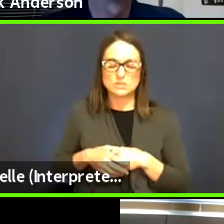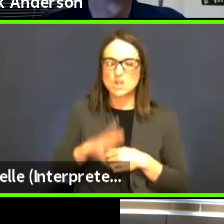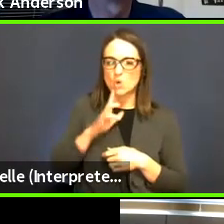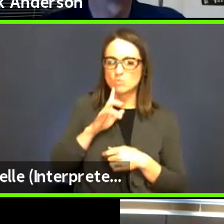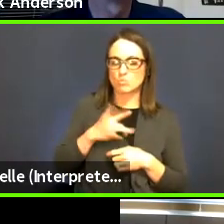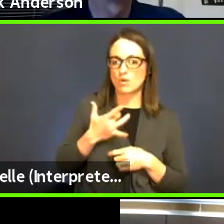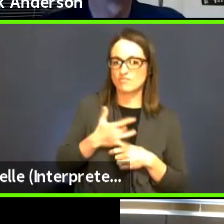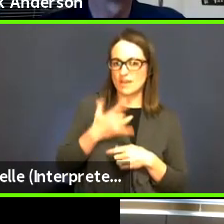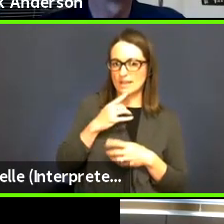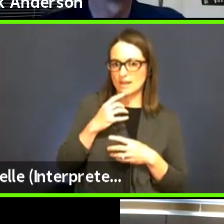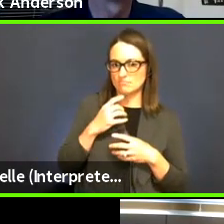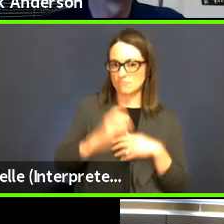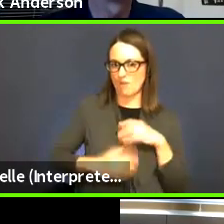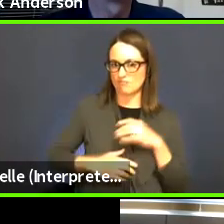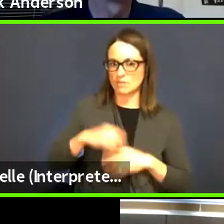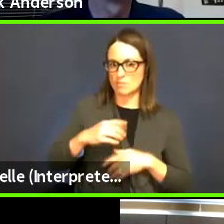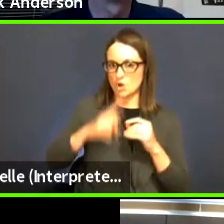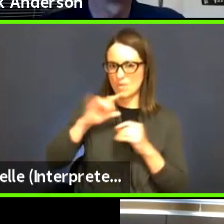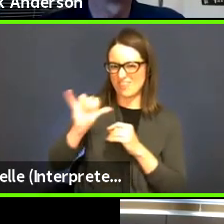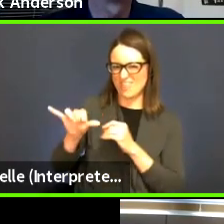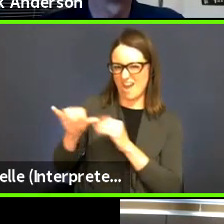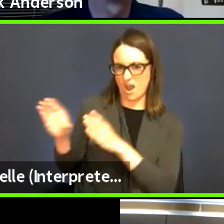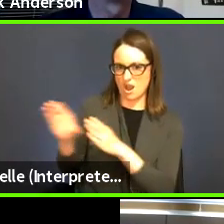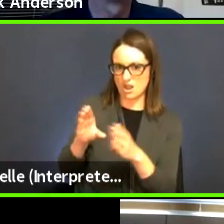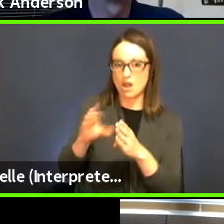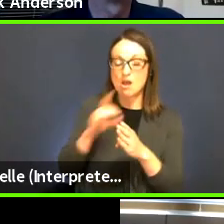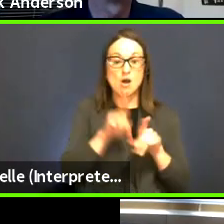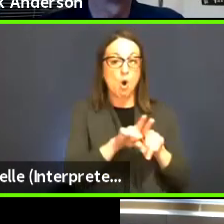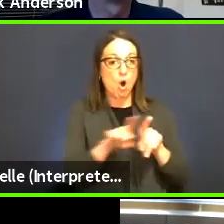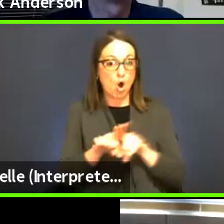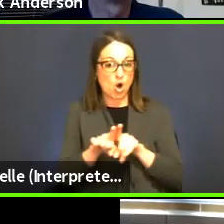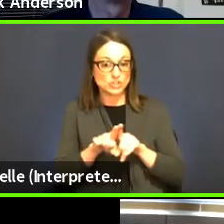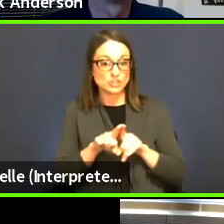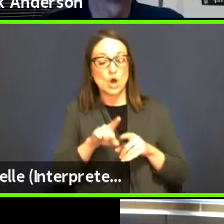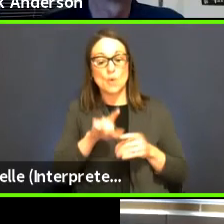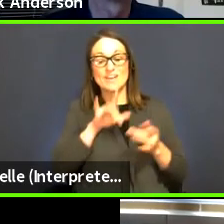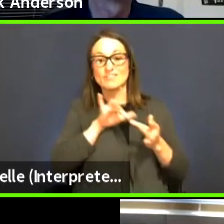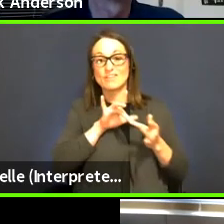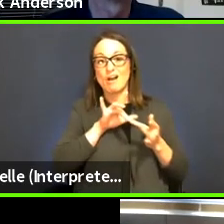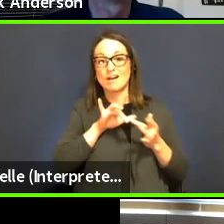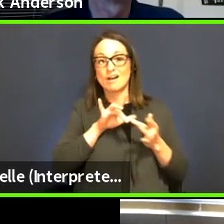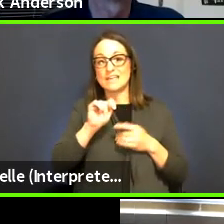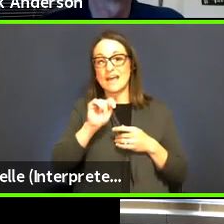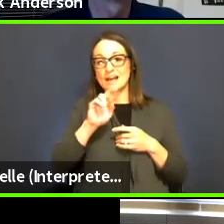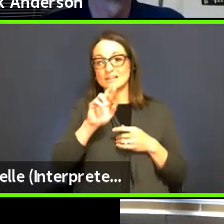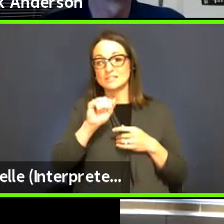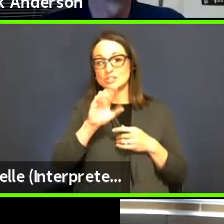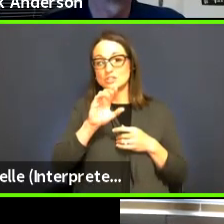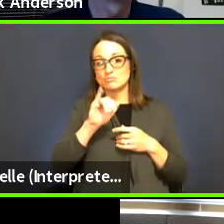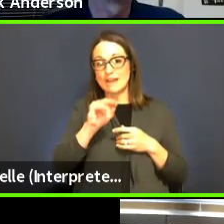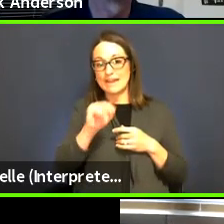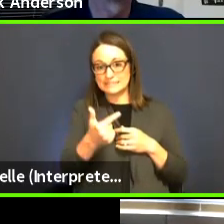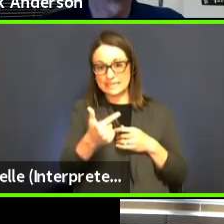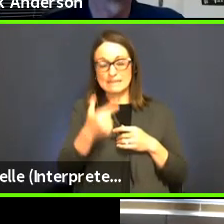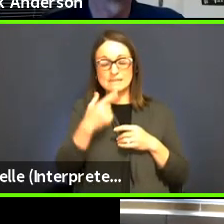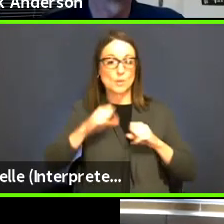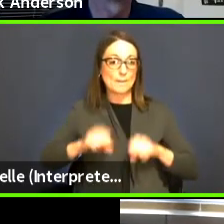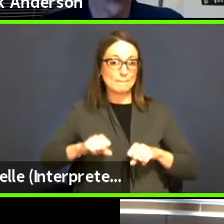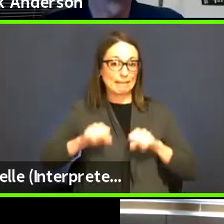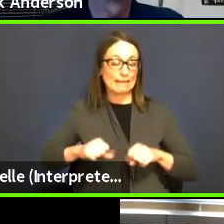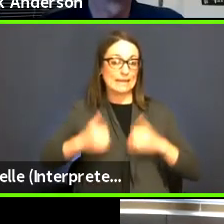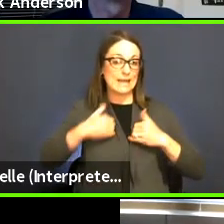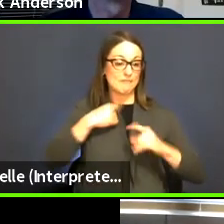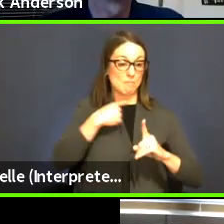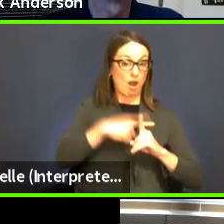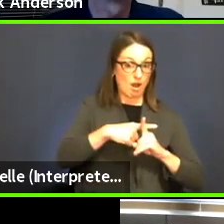also working really actively on contact tracing plans for the fall. So the ability to identify if we have positive cases, to